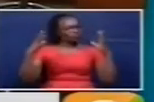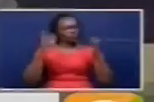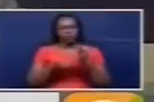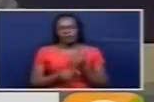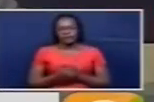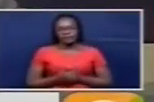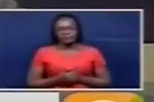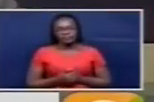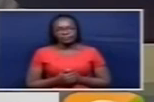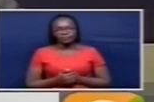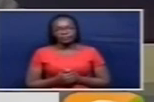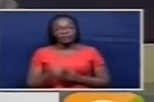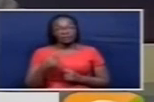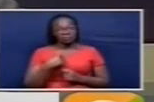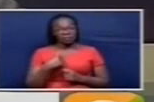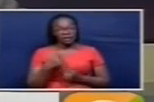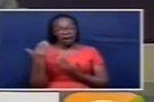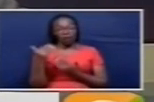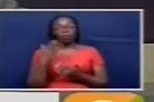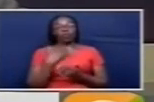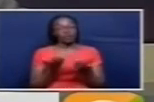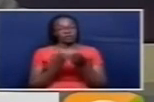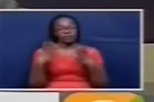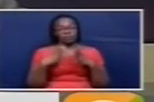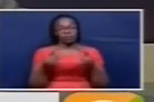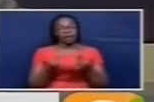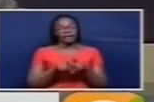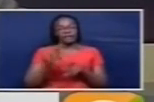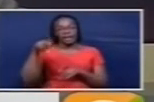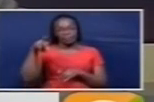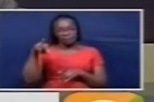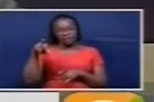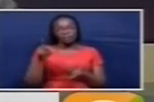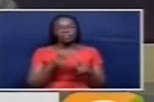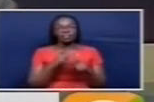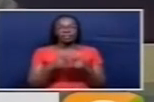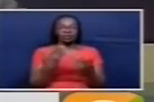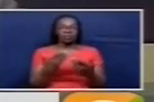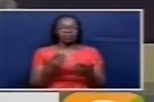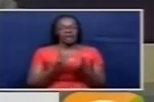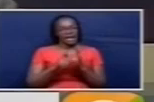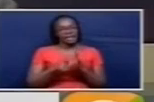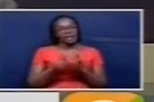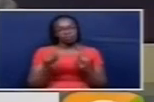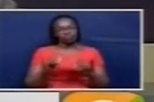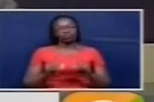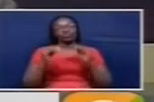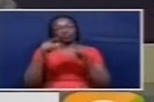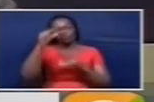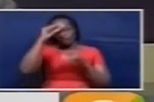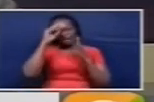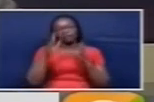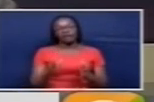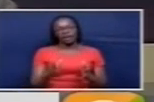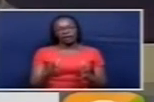serve people in the capacity of a member of parliament. After that, I tend to believe that I can go for governor, and I believe I'll be the next